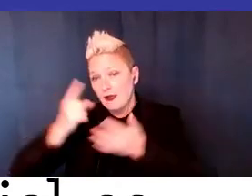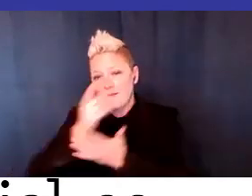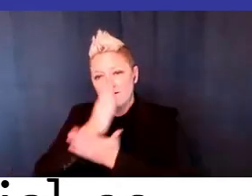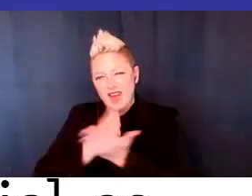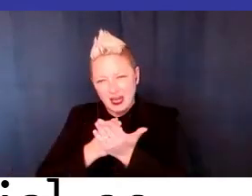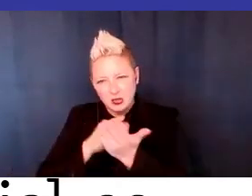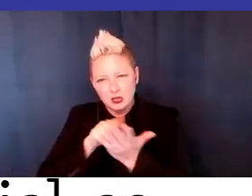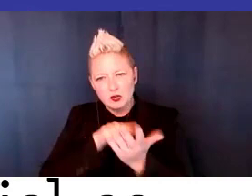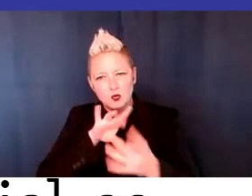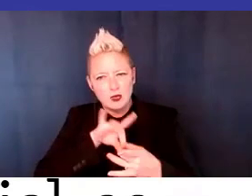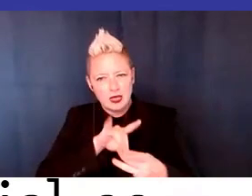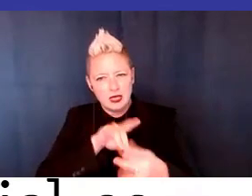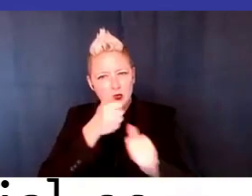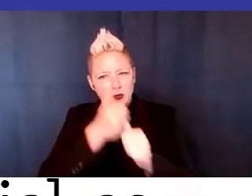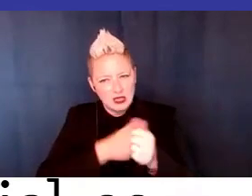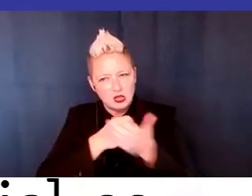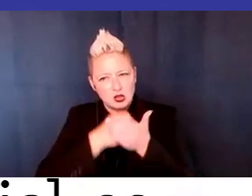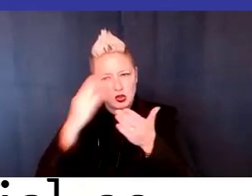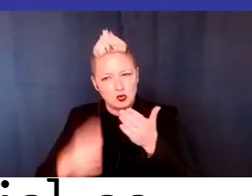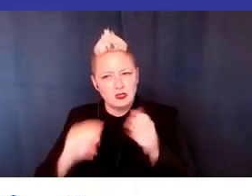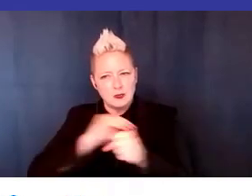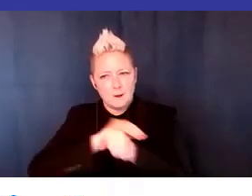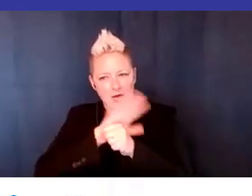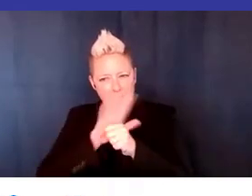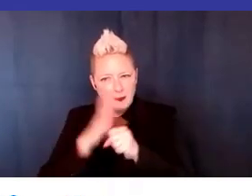student's pandemic experience.